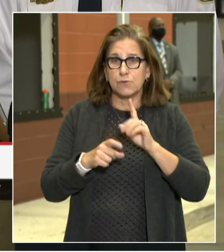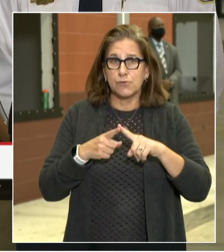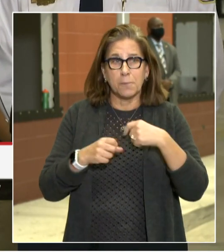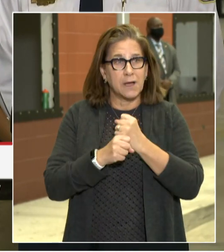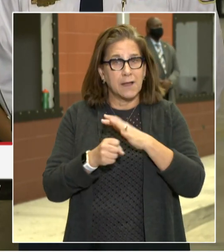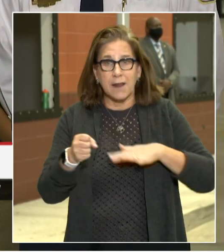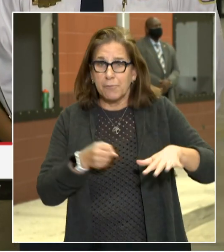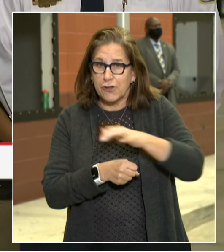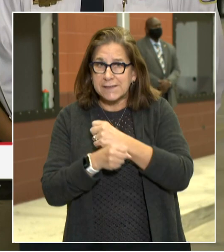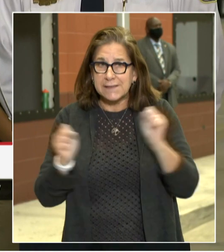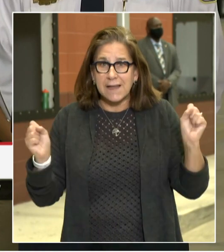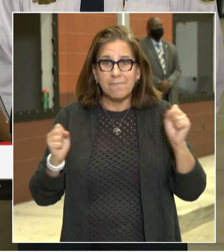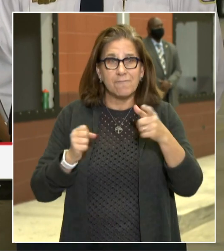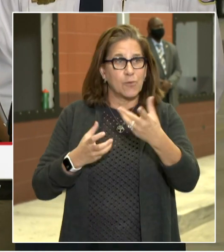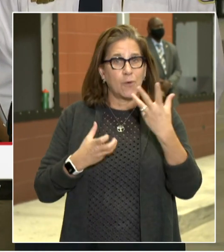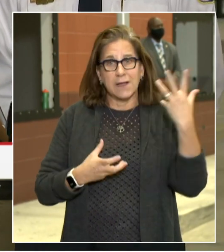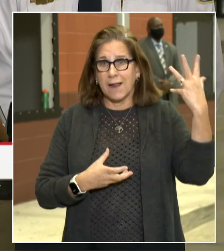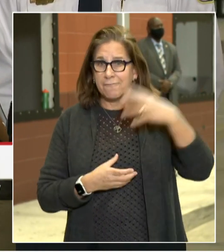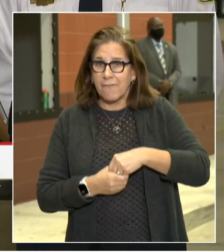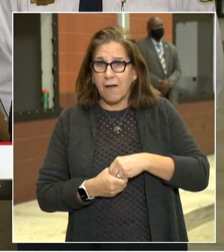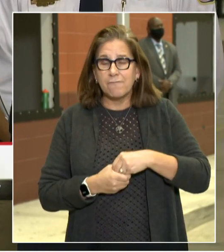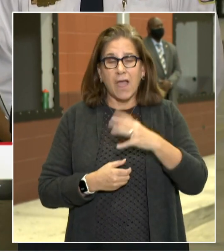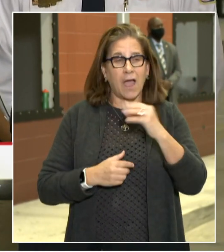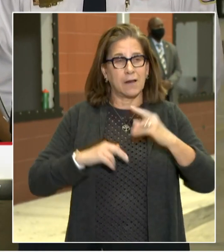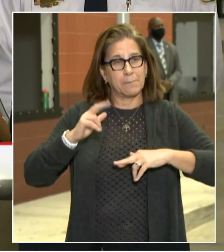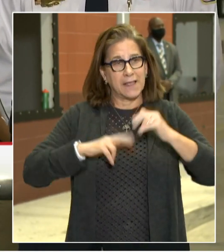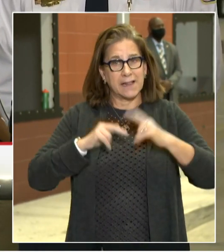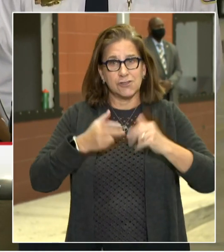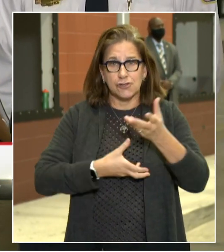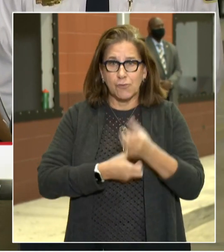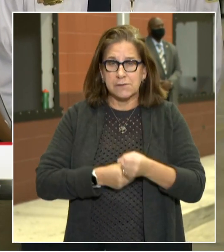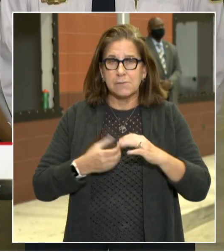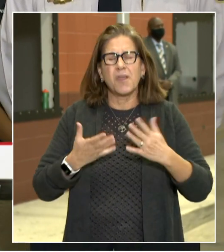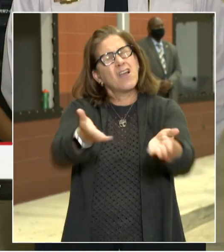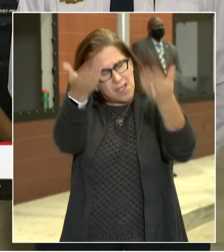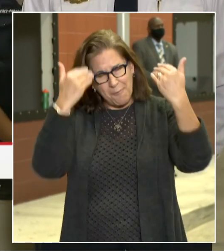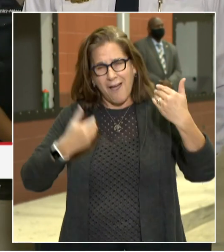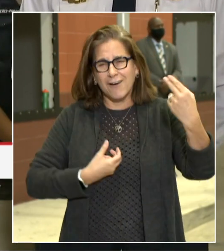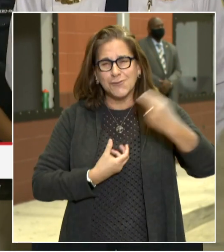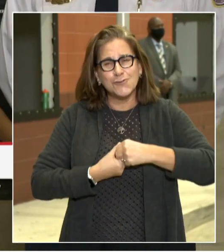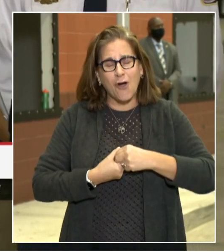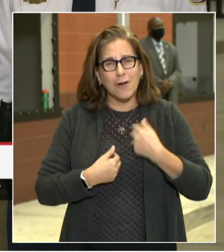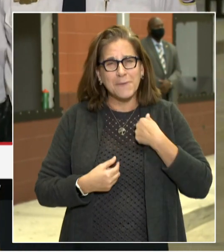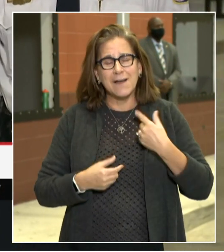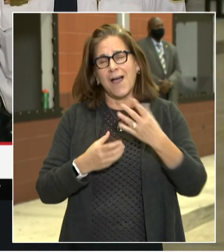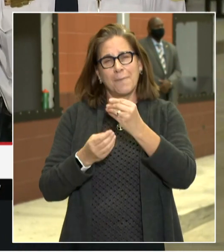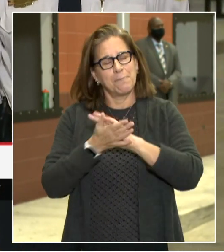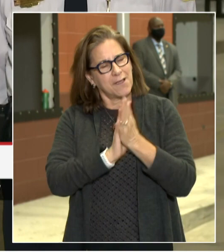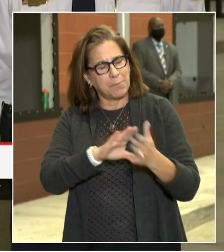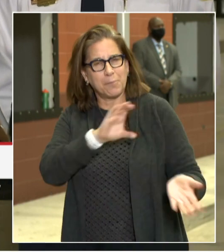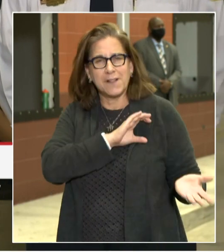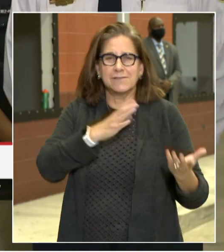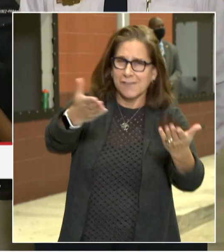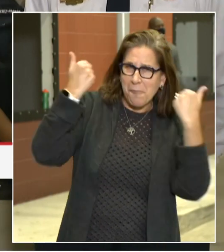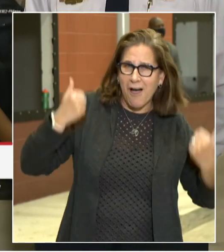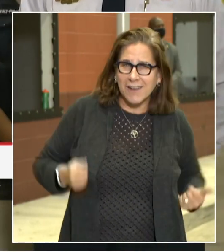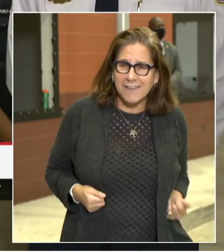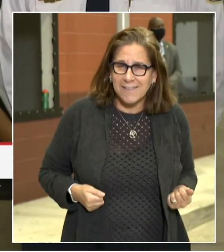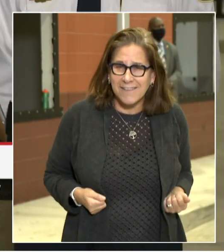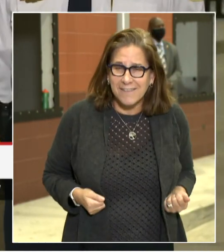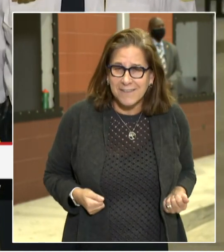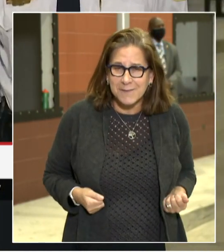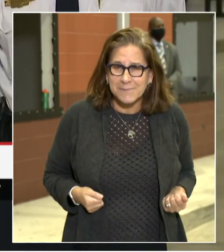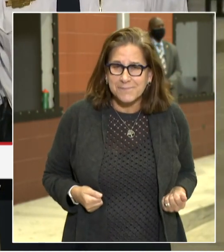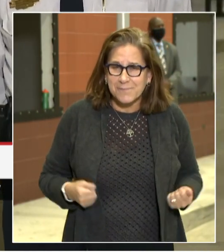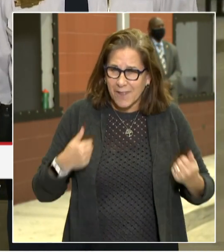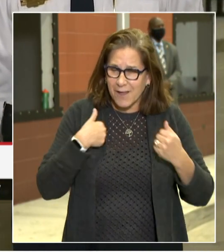in communities, come work for us. And if I could ask two off-topic questions. Sure. One maybe for you, or maybe I see Deputy Mayor Gelhardt is here.